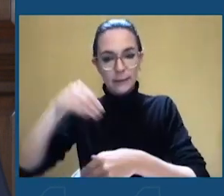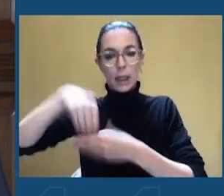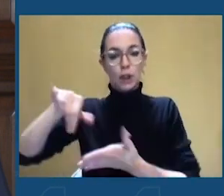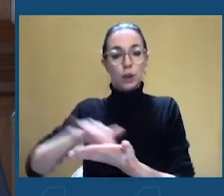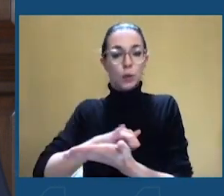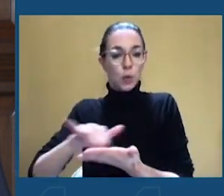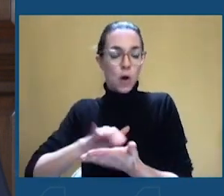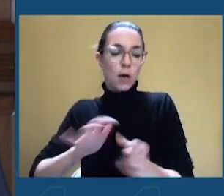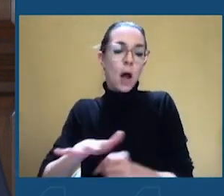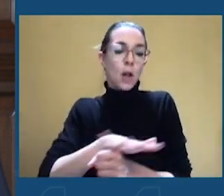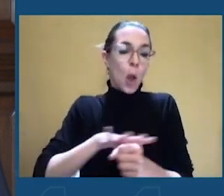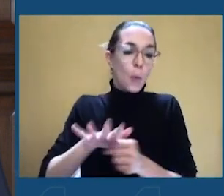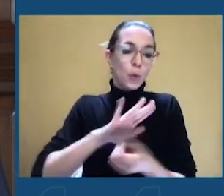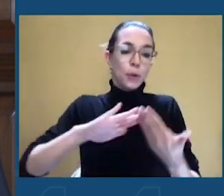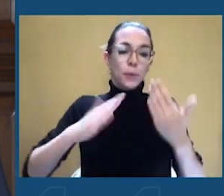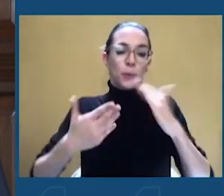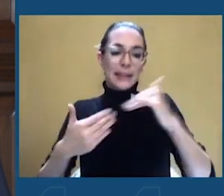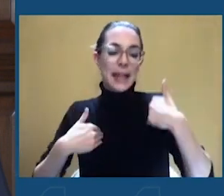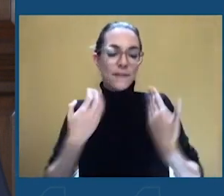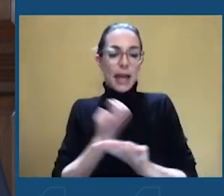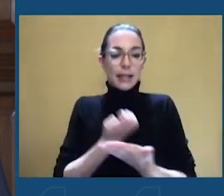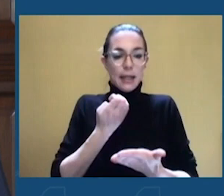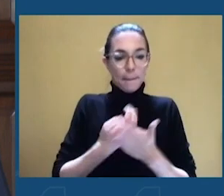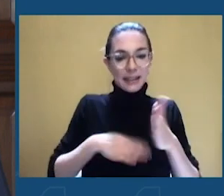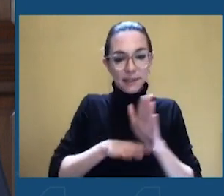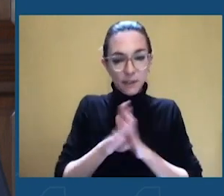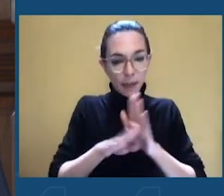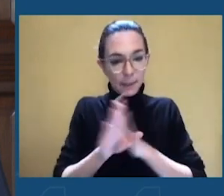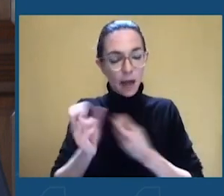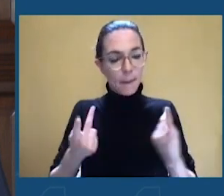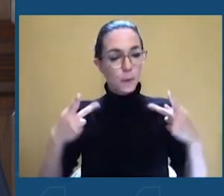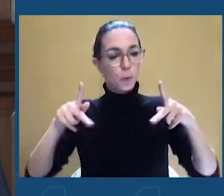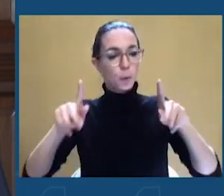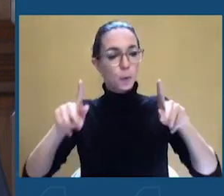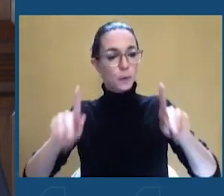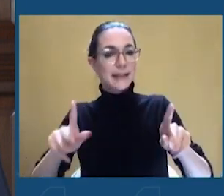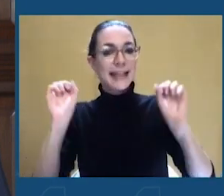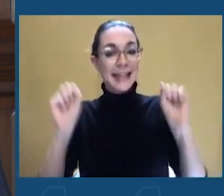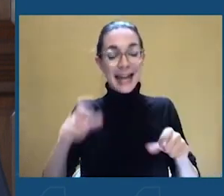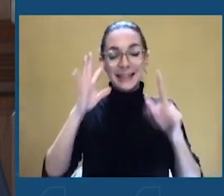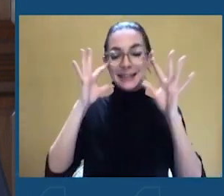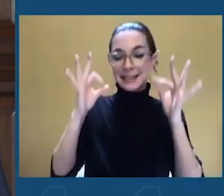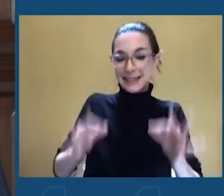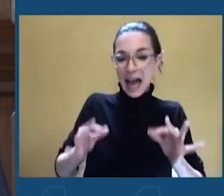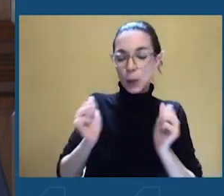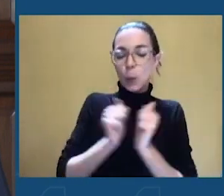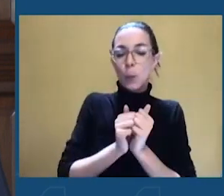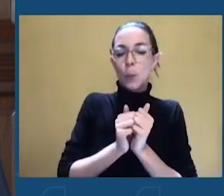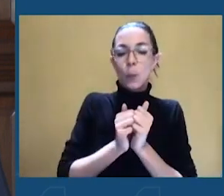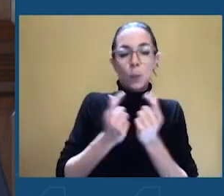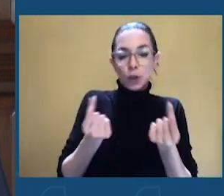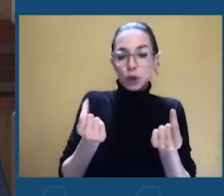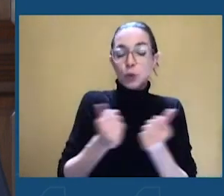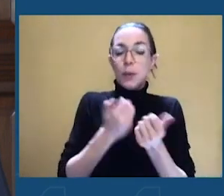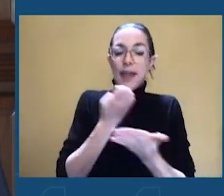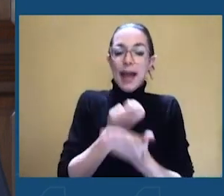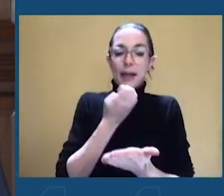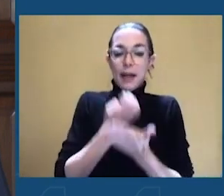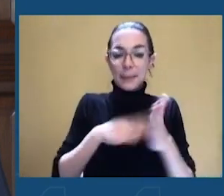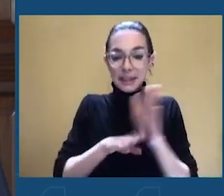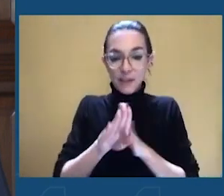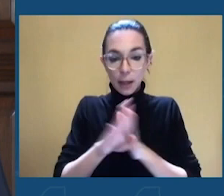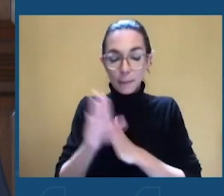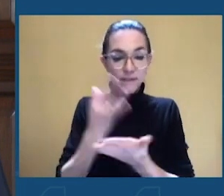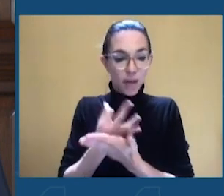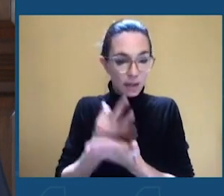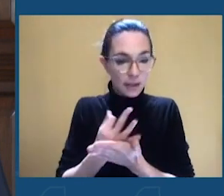have economic development resources and, importantly, can decide what to do with economic development funds. I've worked on the